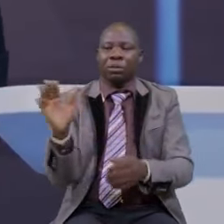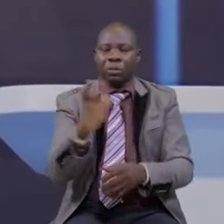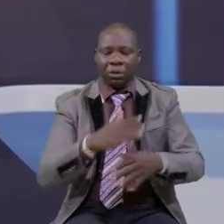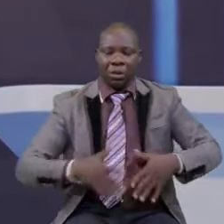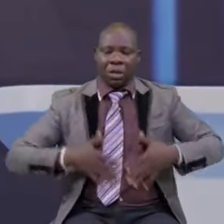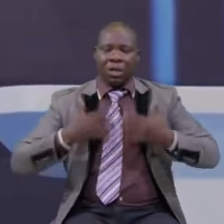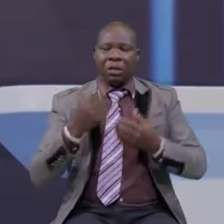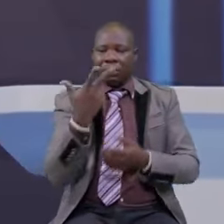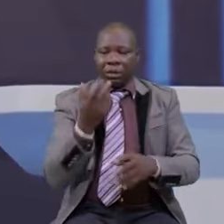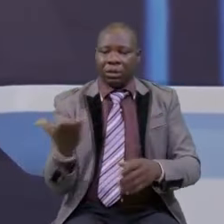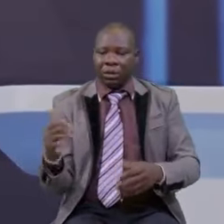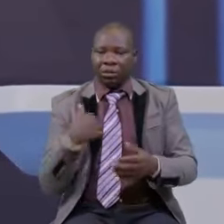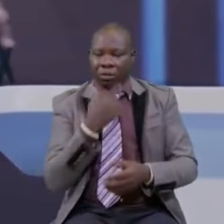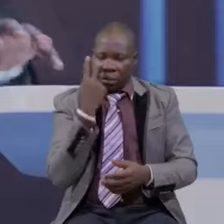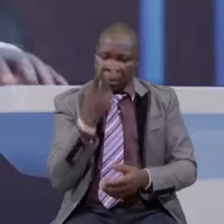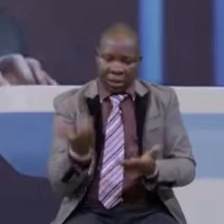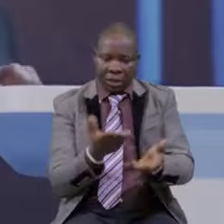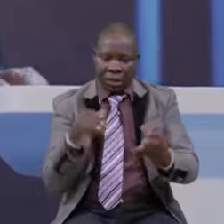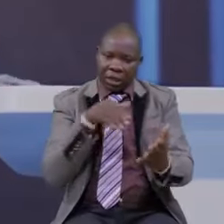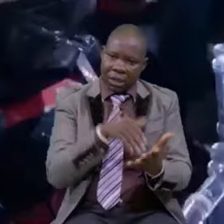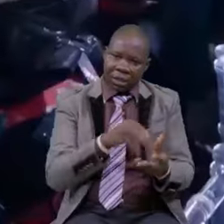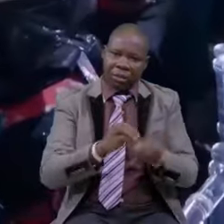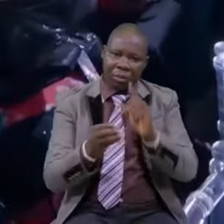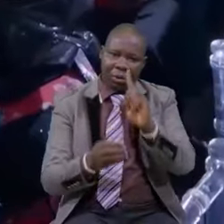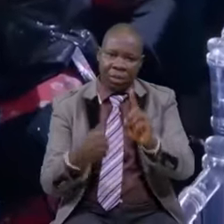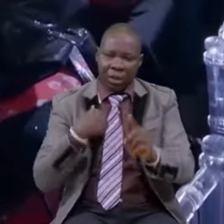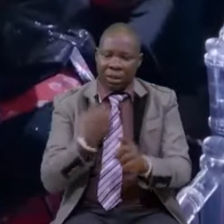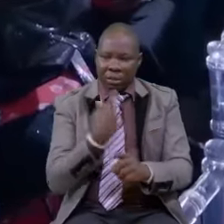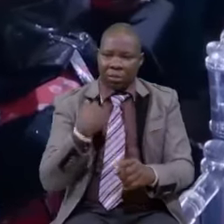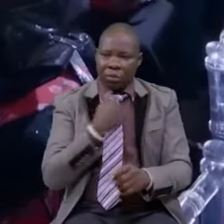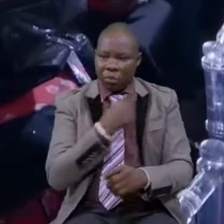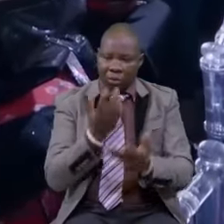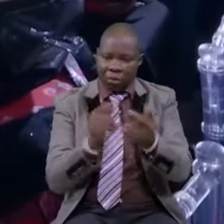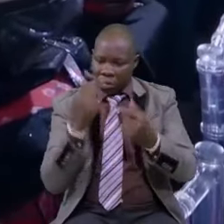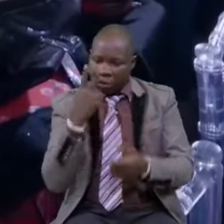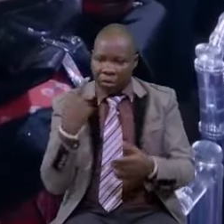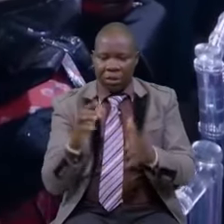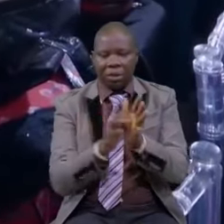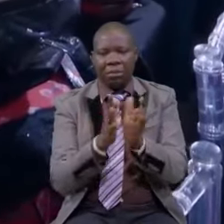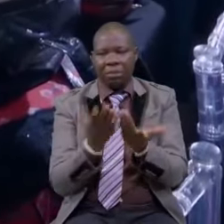looking at. Number one, we're looking at the Bible begetting